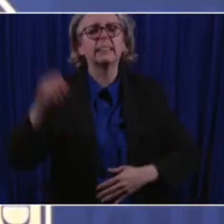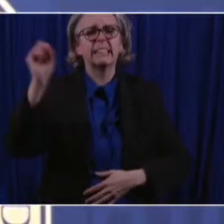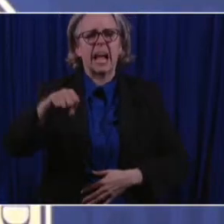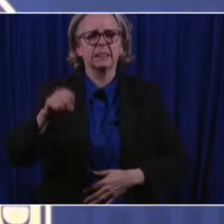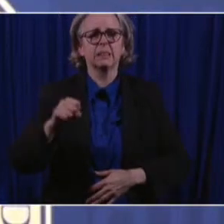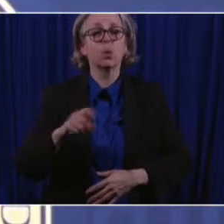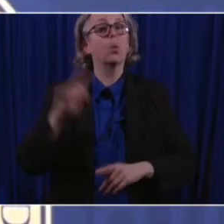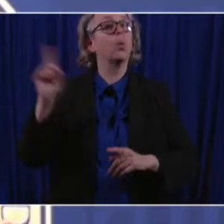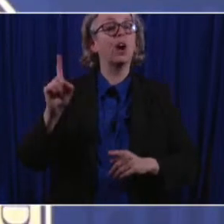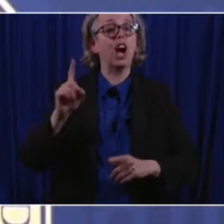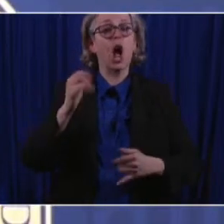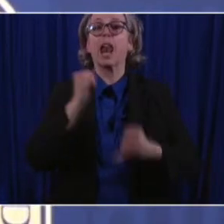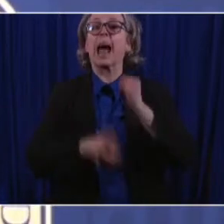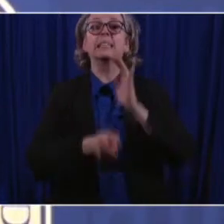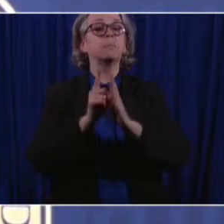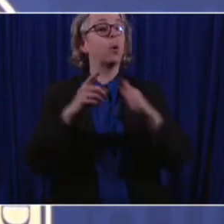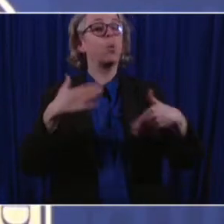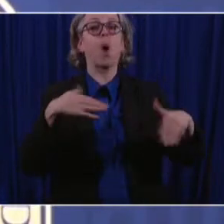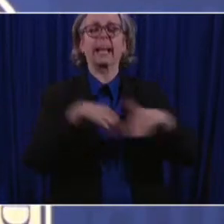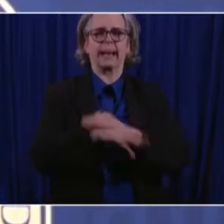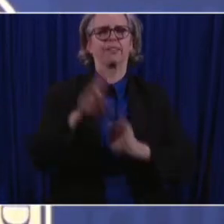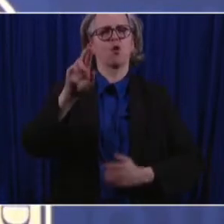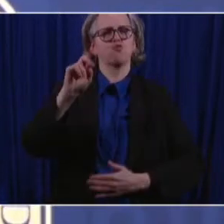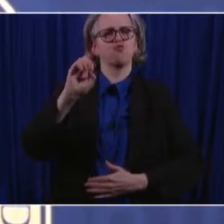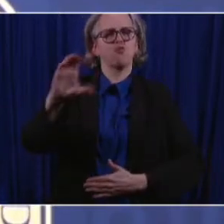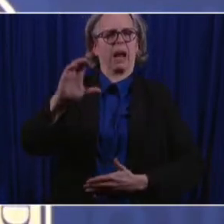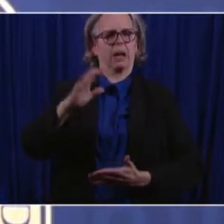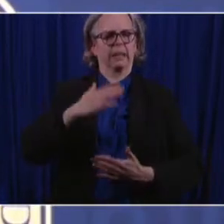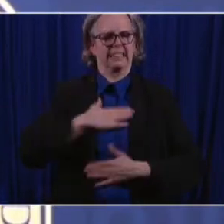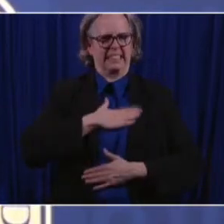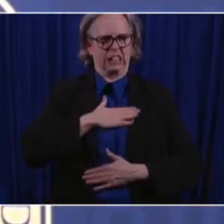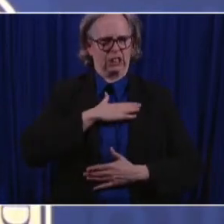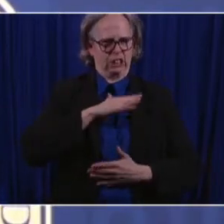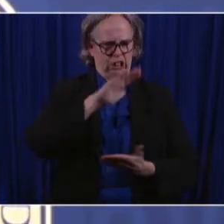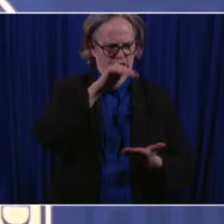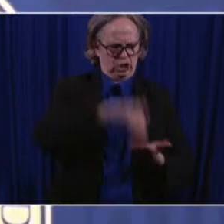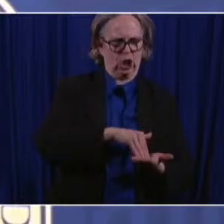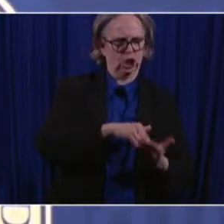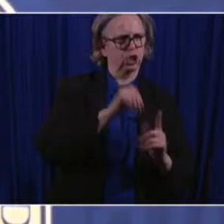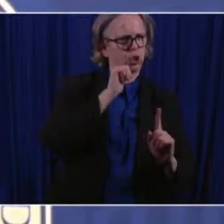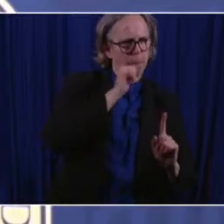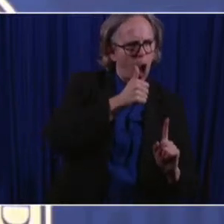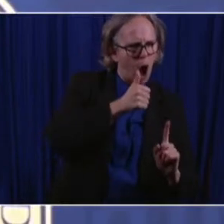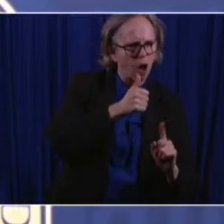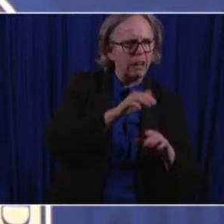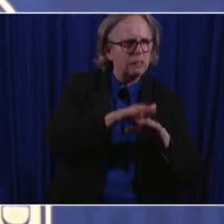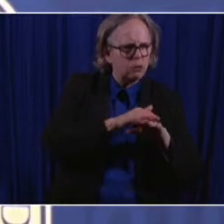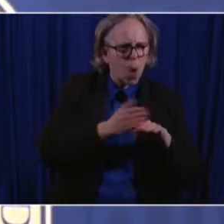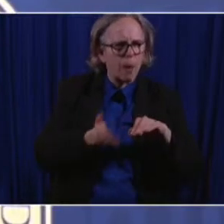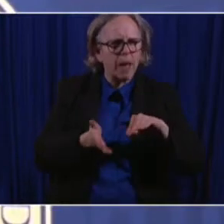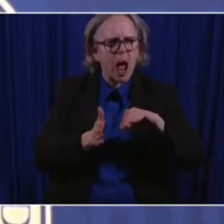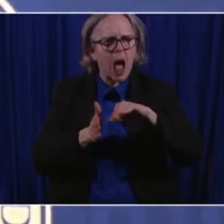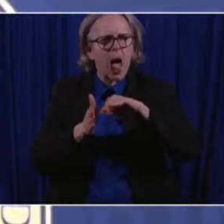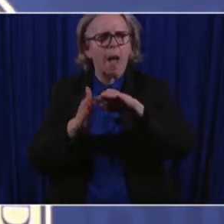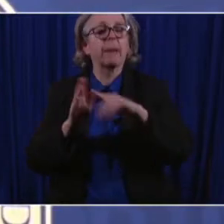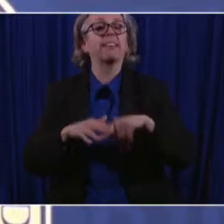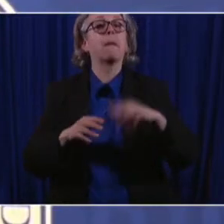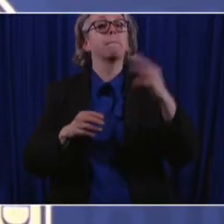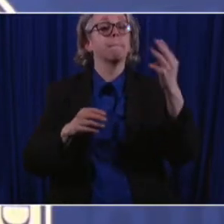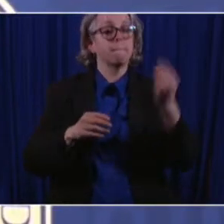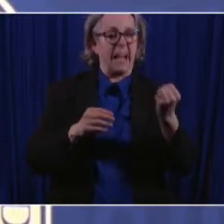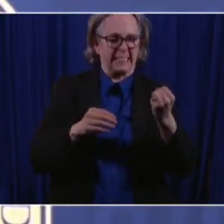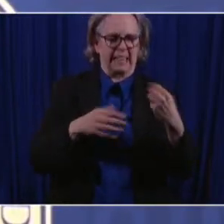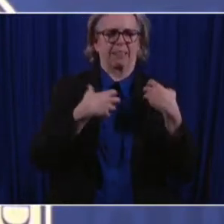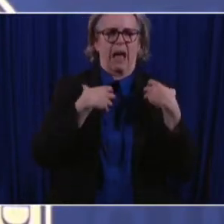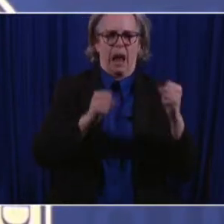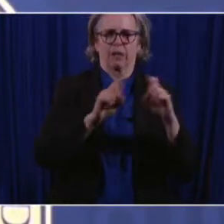starting tomorrow and Saturday because we're going to start slow. We'll be starting Monday at the health department. And then as we feel comfortable with what